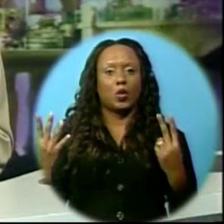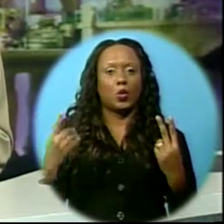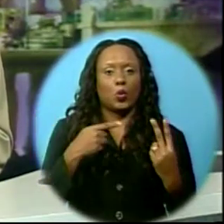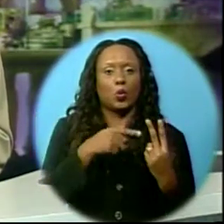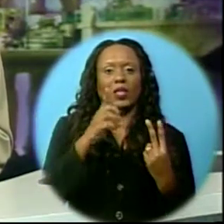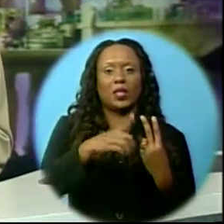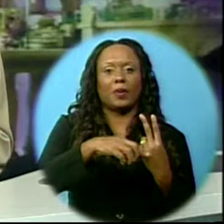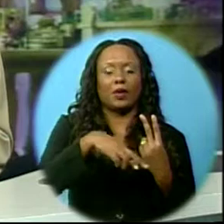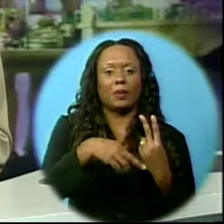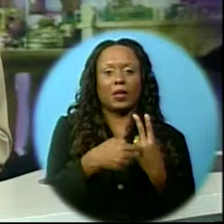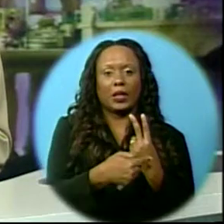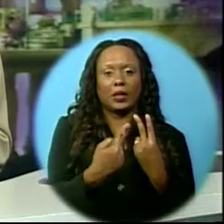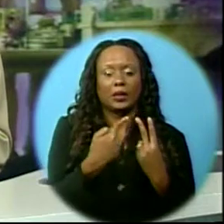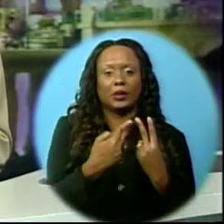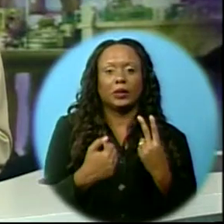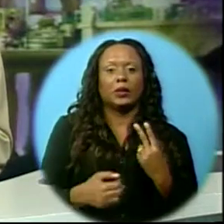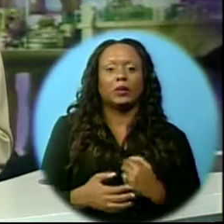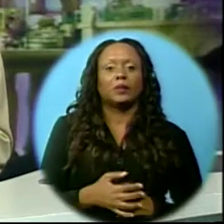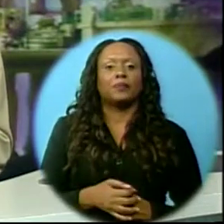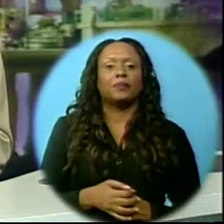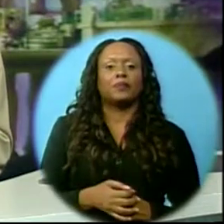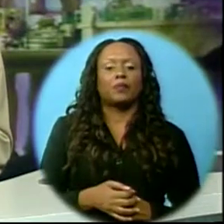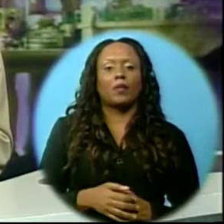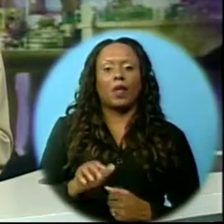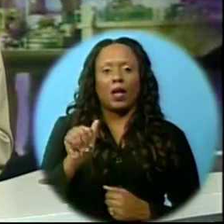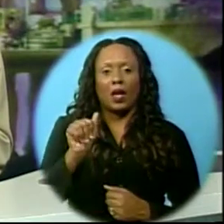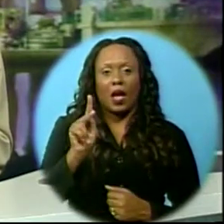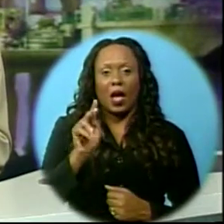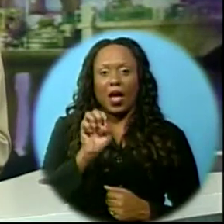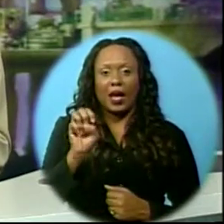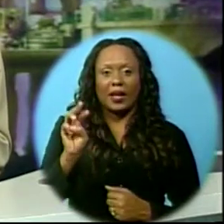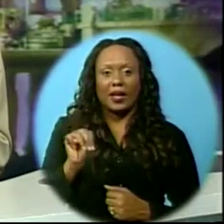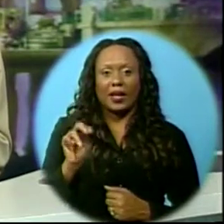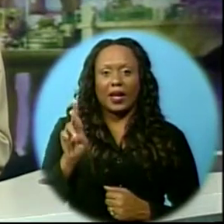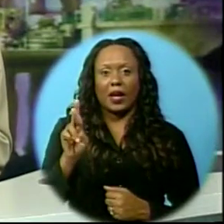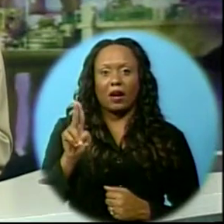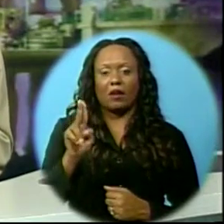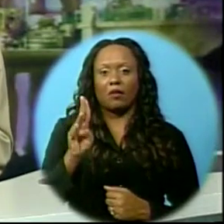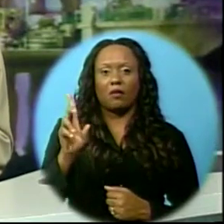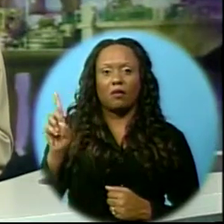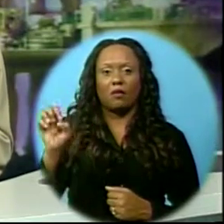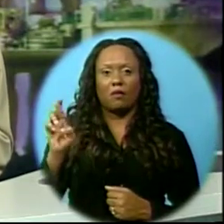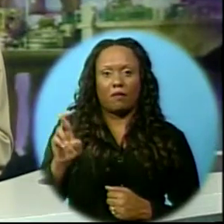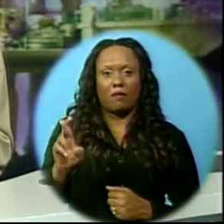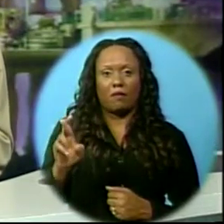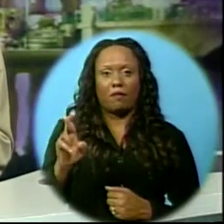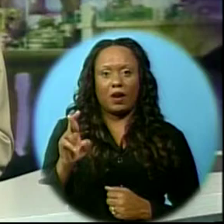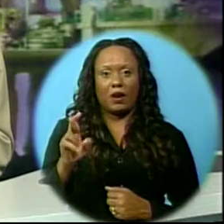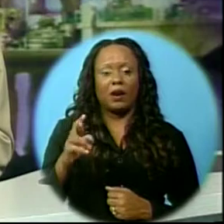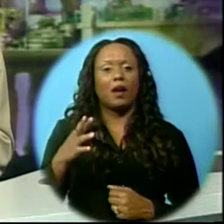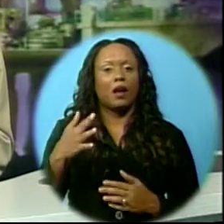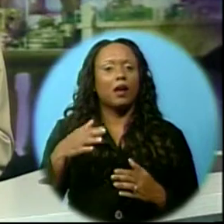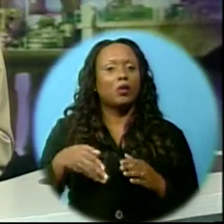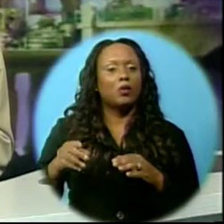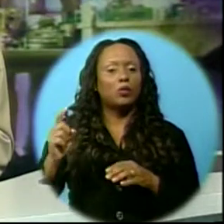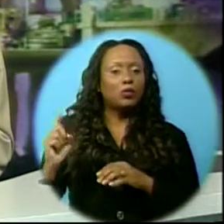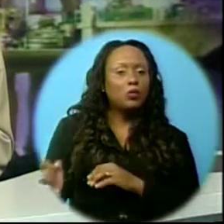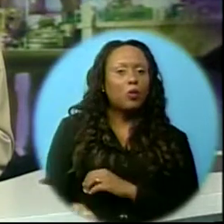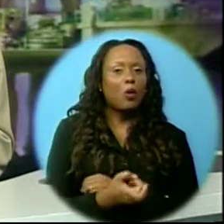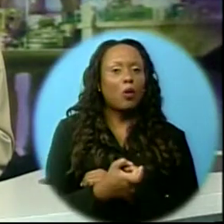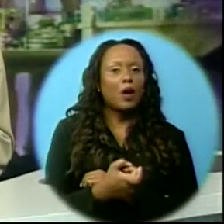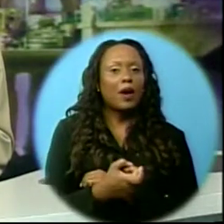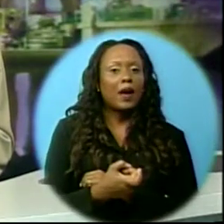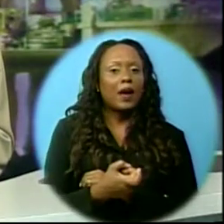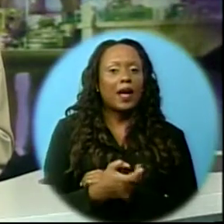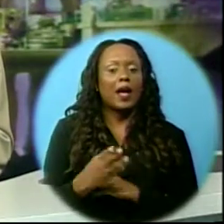at 1-1 at the end of regulation time. Akeem Rudder's goal in the 57th minute secured the equalizer for Barbados. Then Rudder